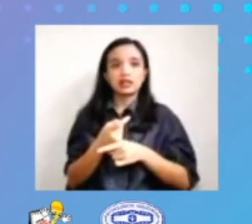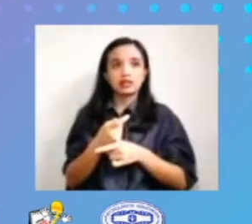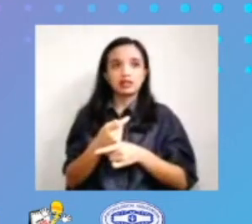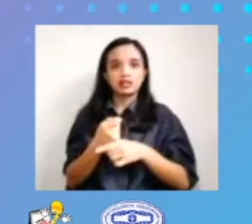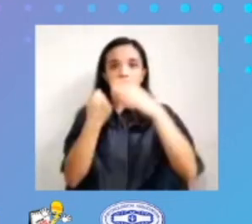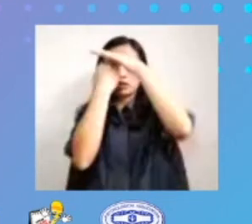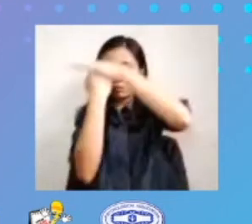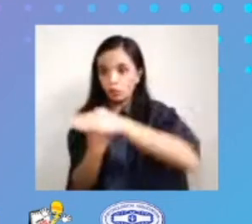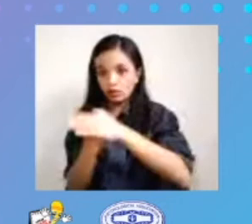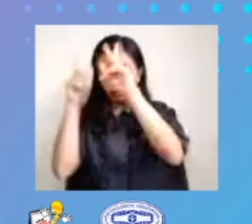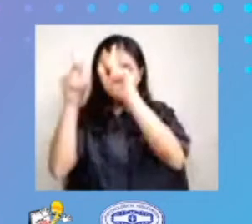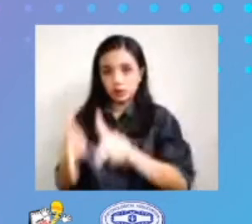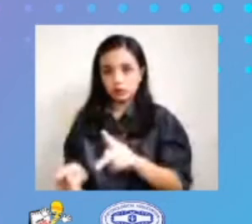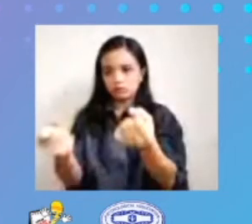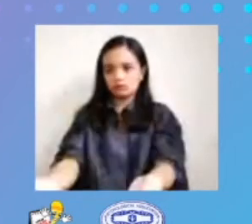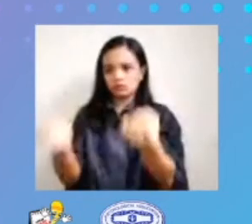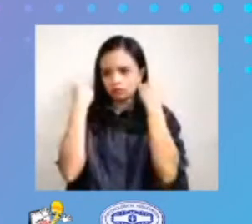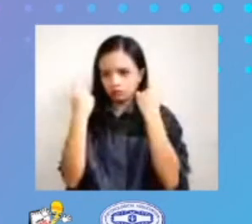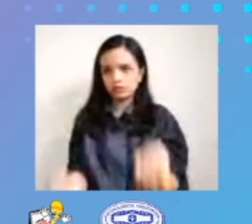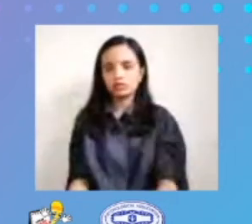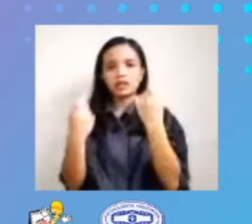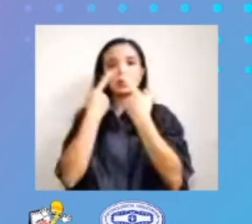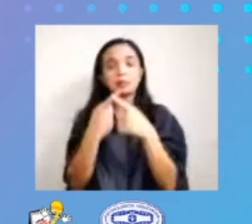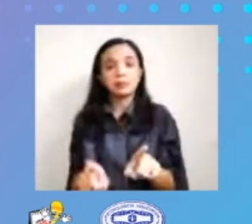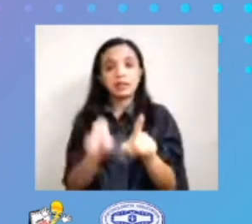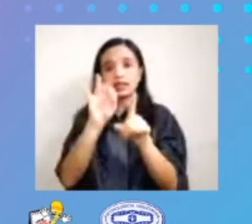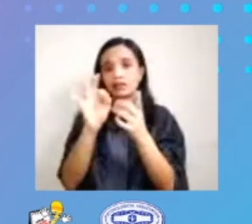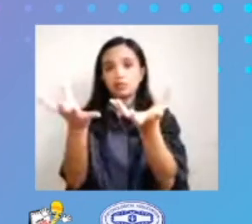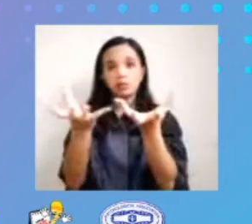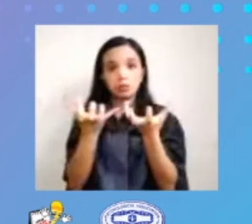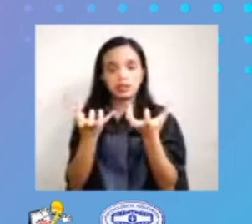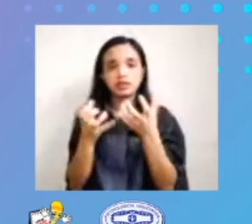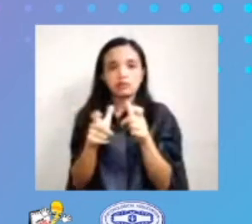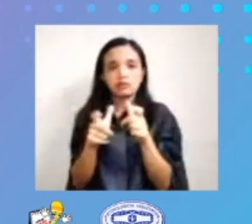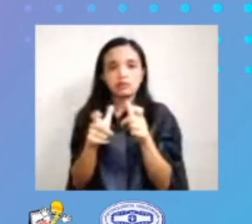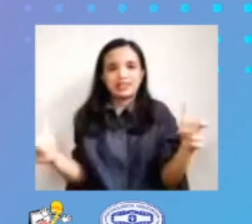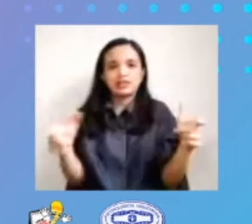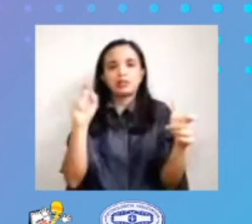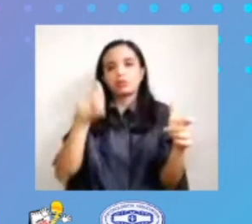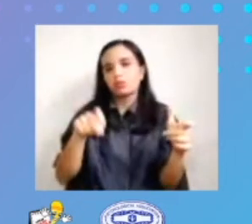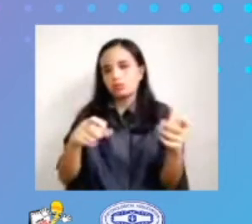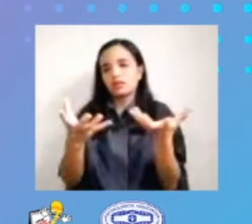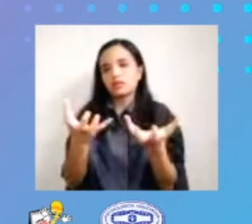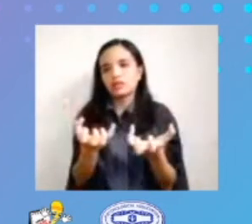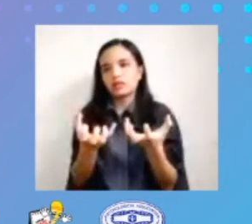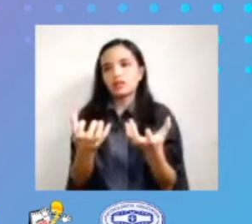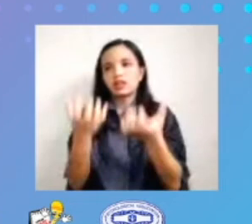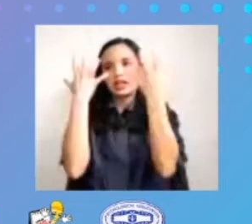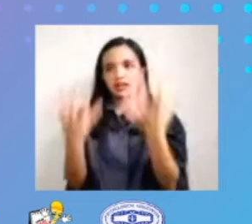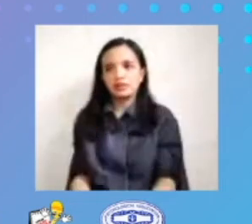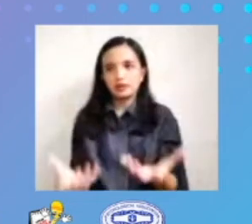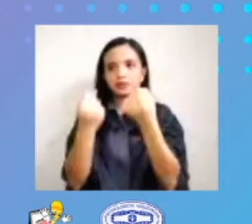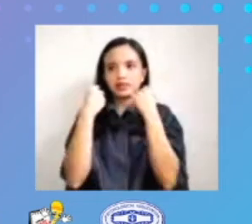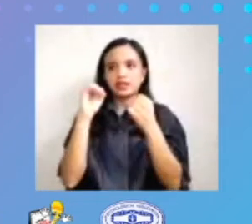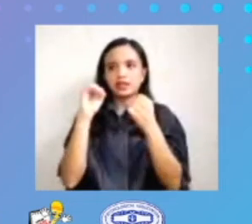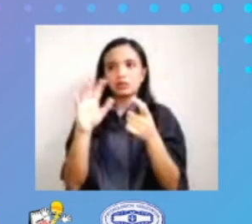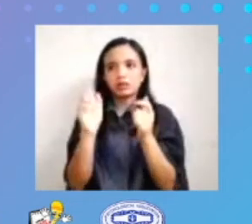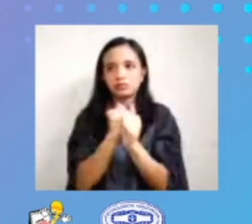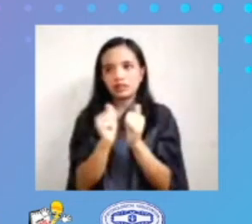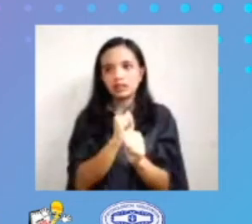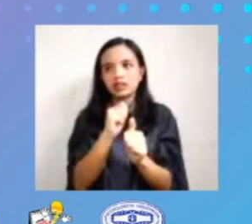to person. Madami po yung factors. You have your age, you have your body composition, you have your activity levels, you have your